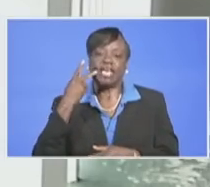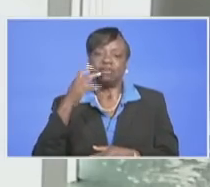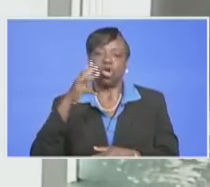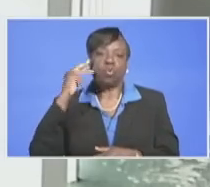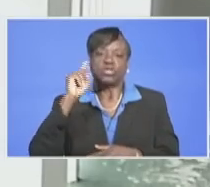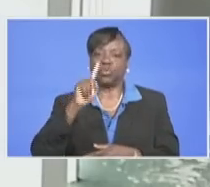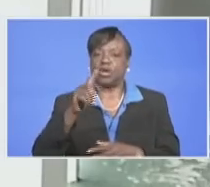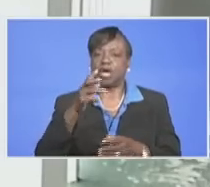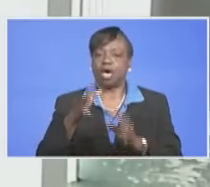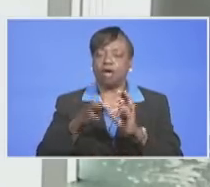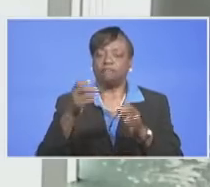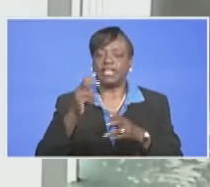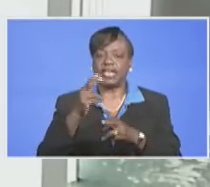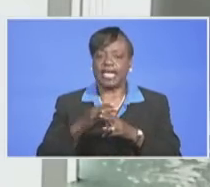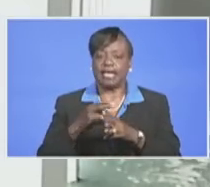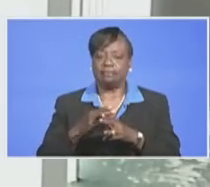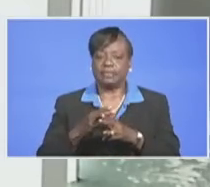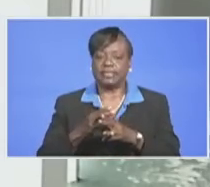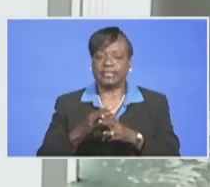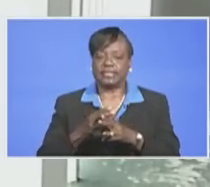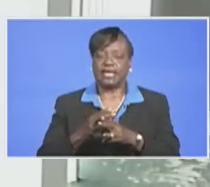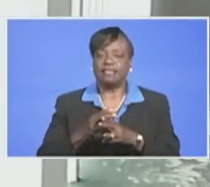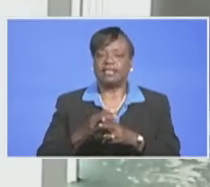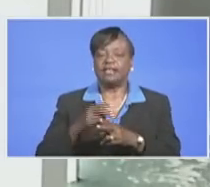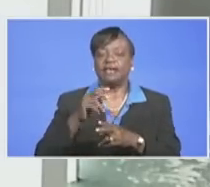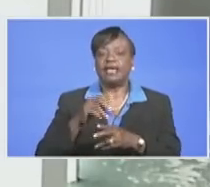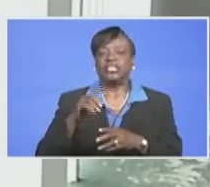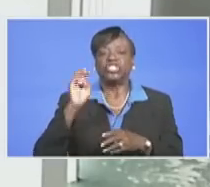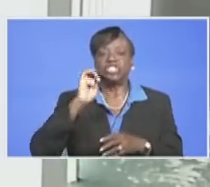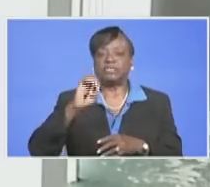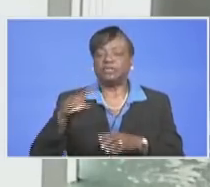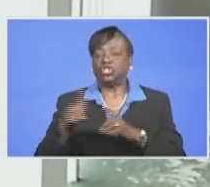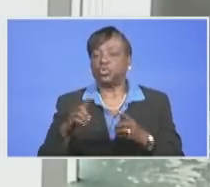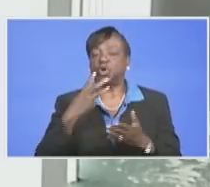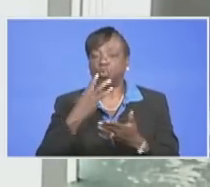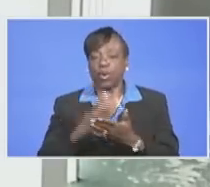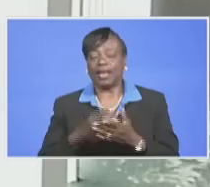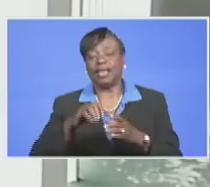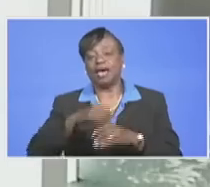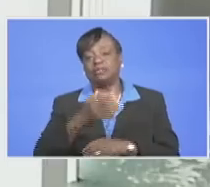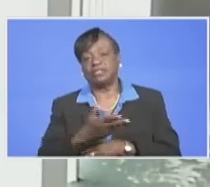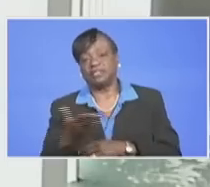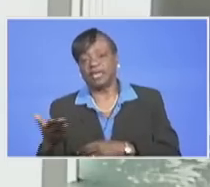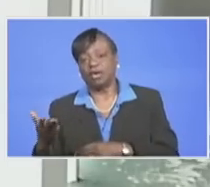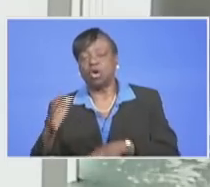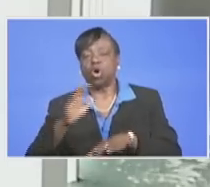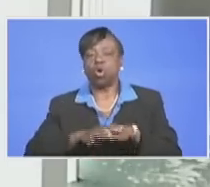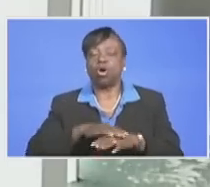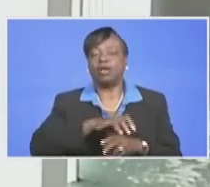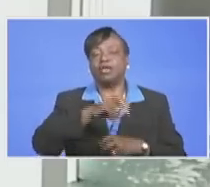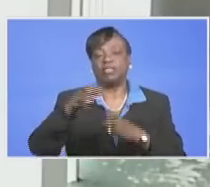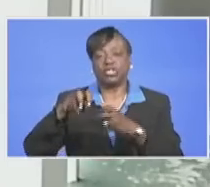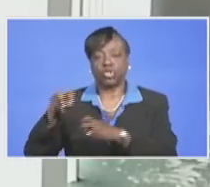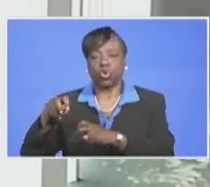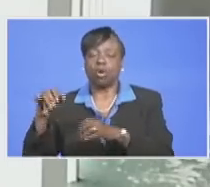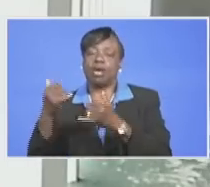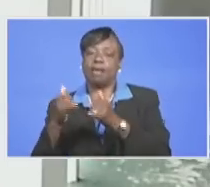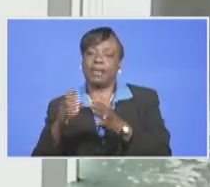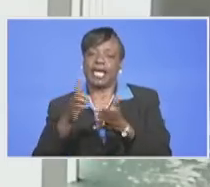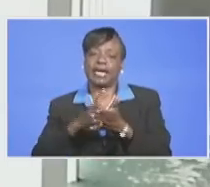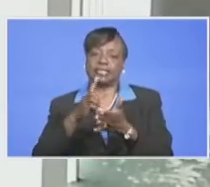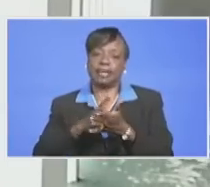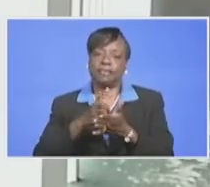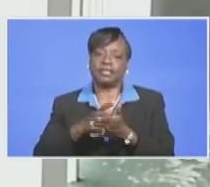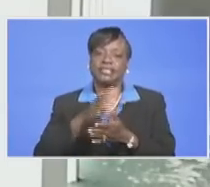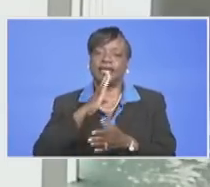names submitted by the BLTA, and hopefully she's been doing really well out there on the tour, playing doubles and being successful, and I think even winning